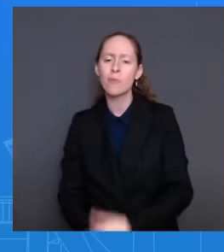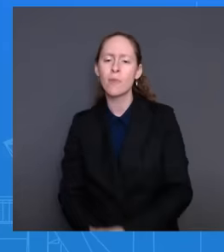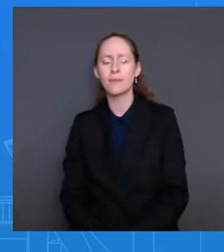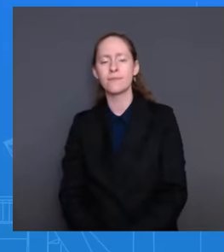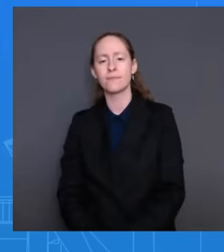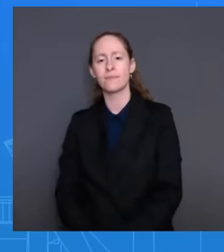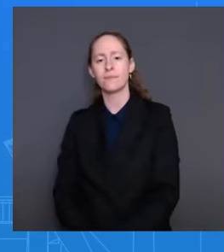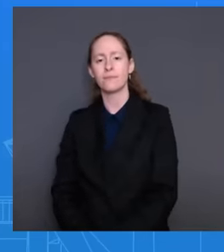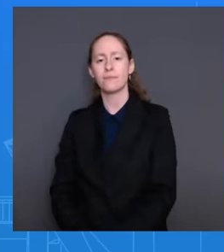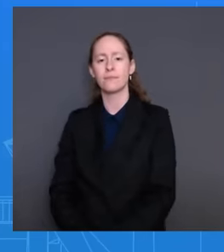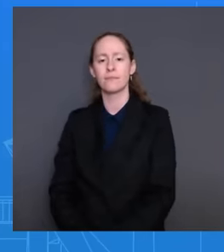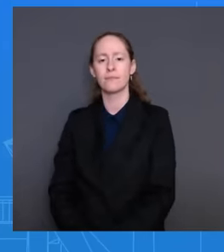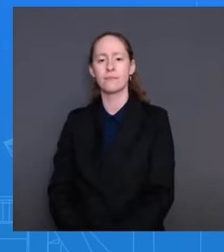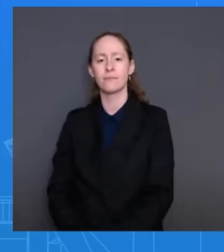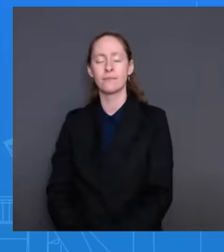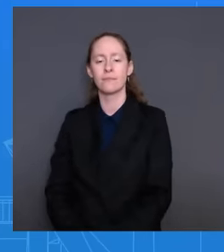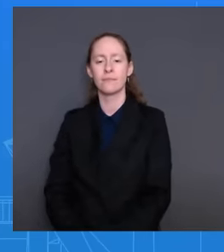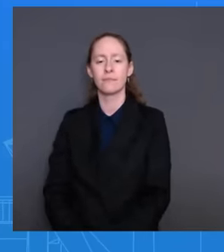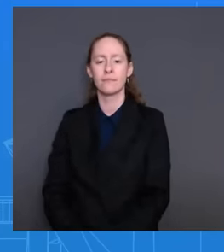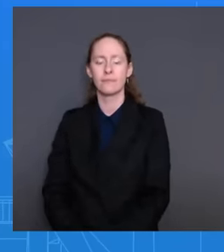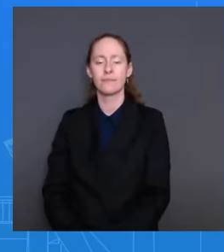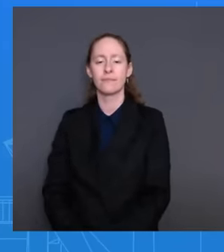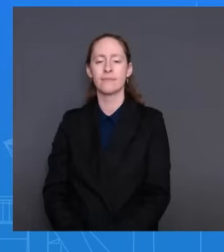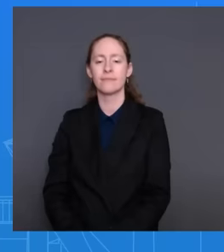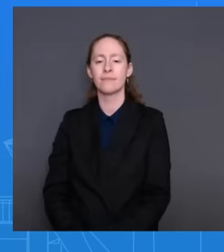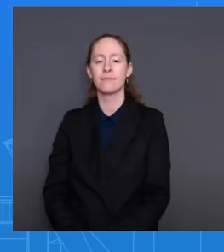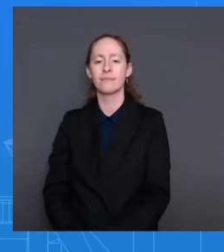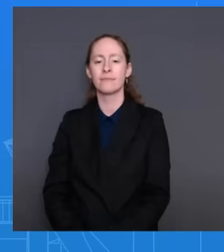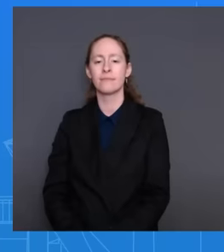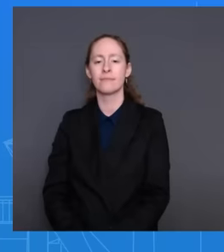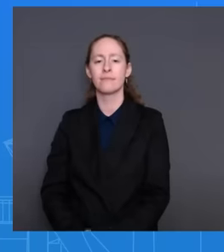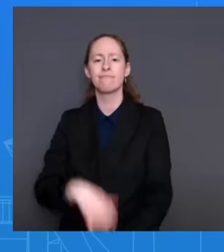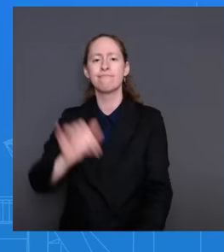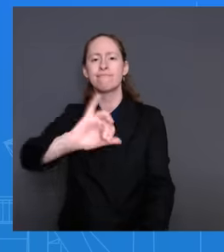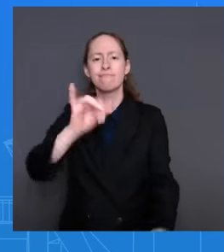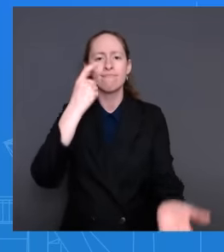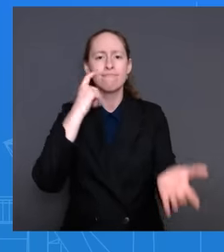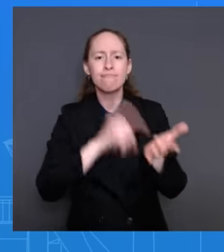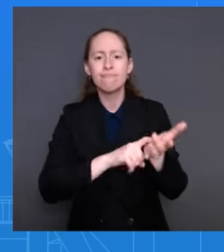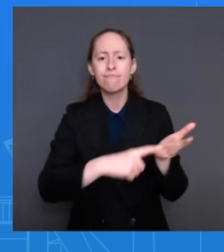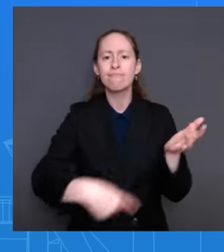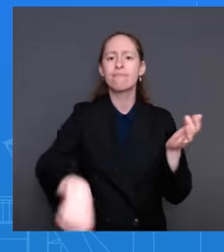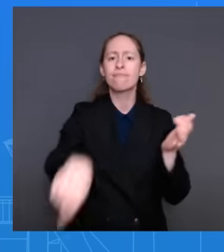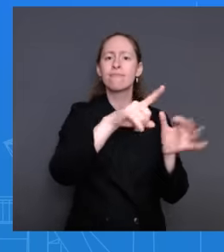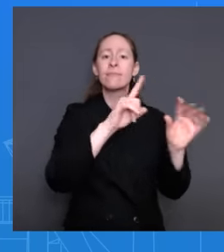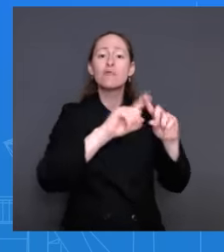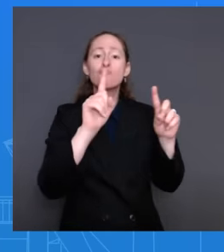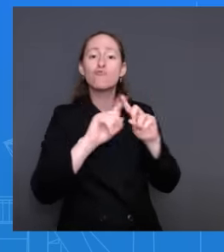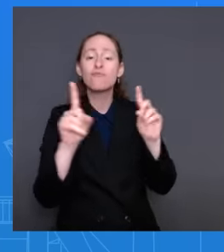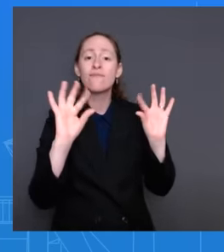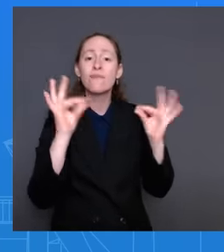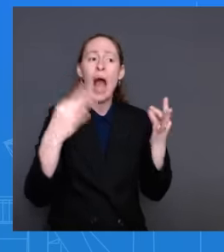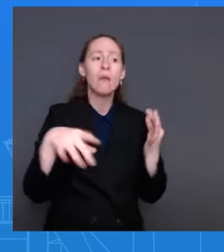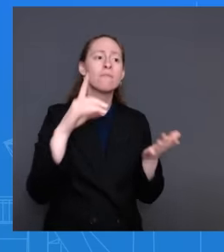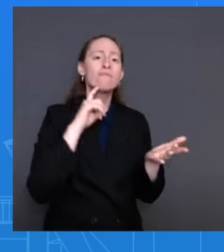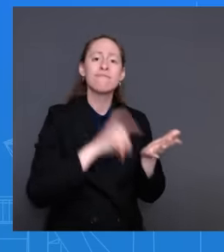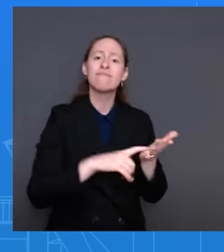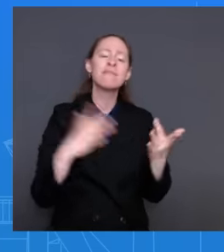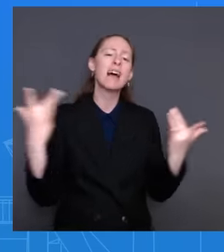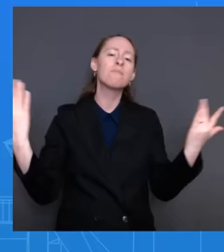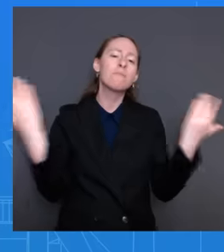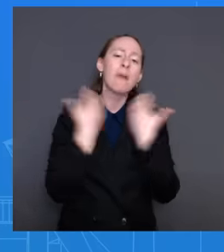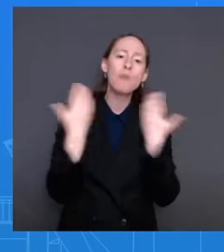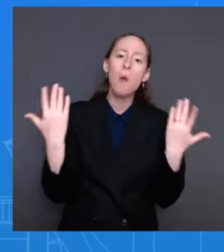debt is down, bankruptcy filings remain near pre-pandemic lows.